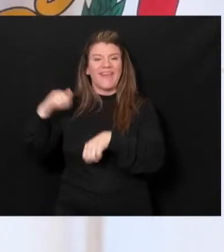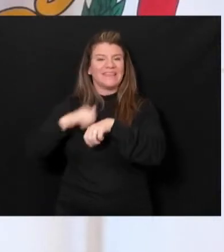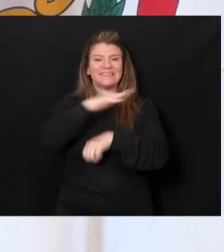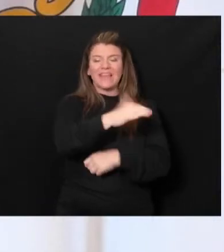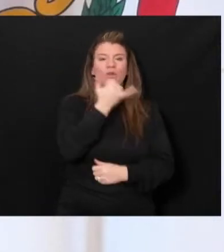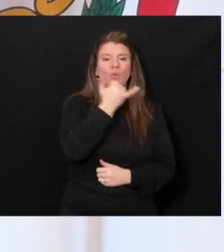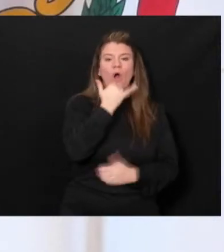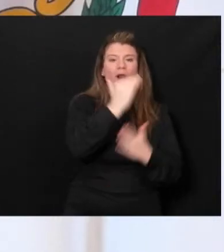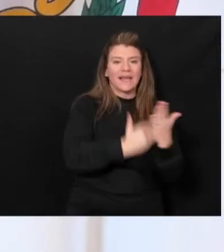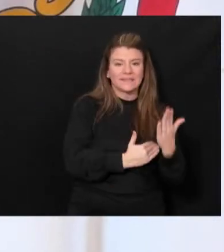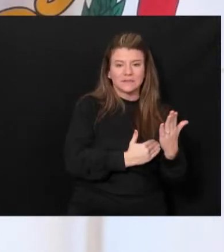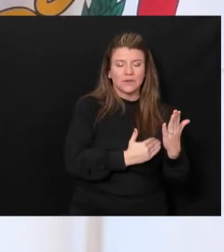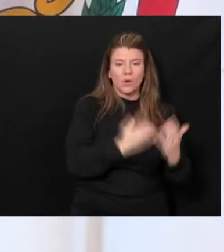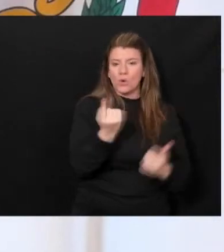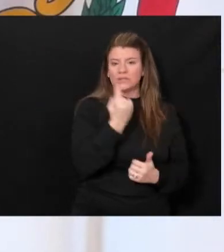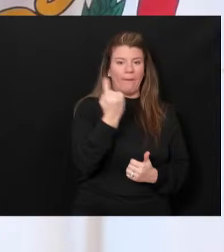whatever.